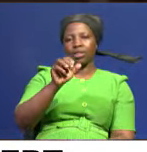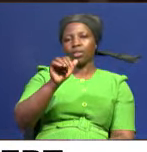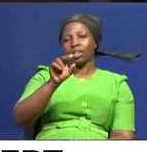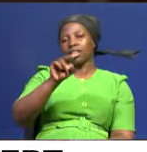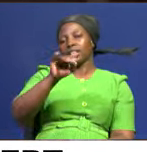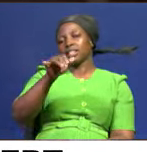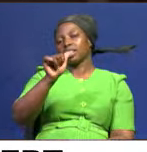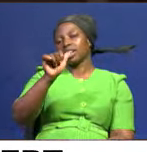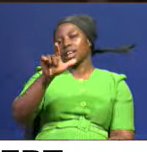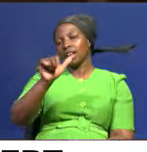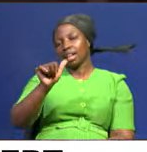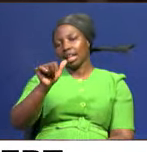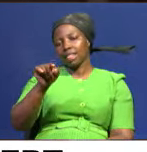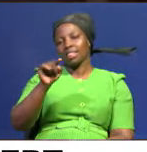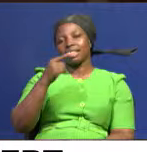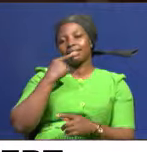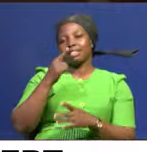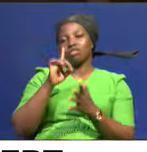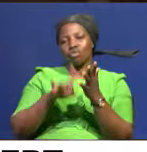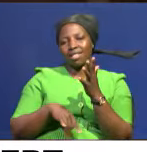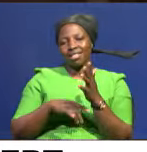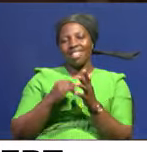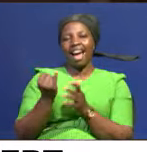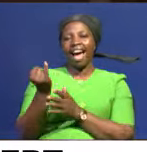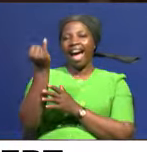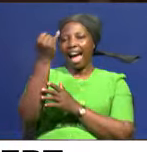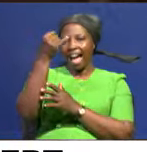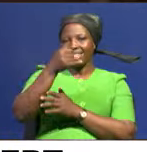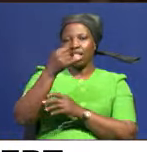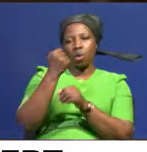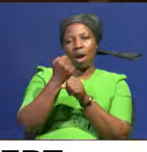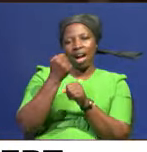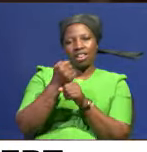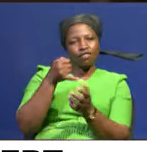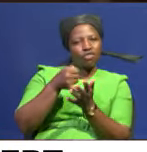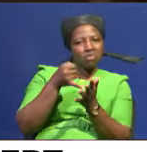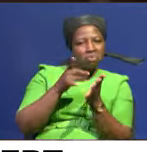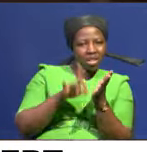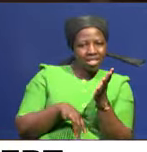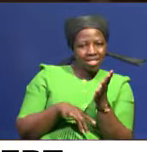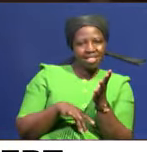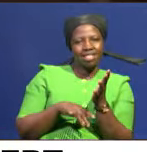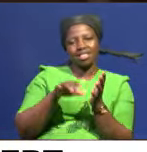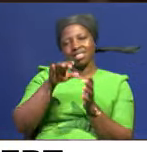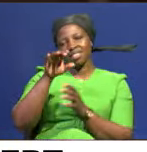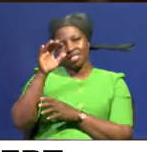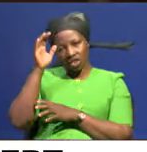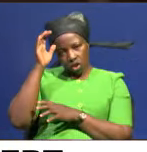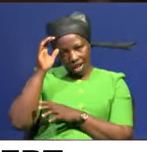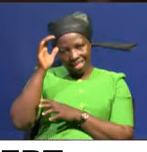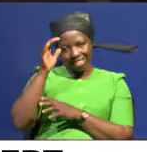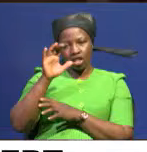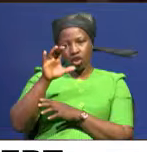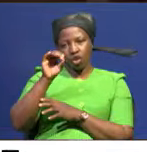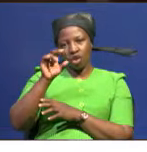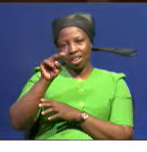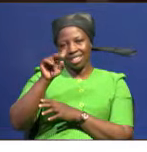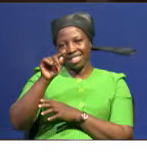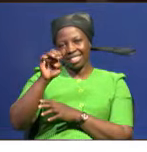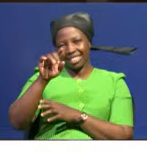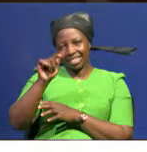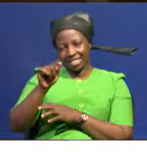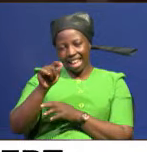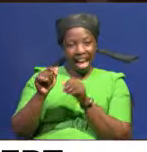that work of art is content. And another school of art, another school of